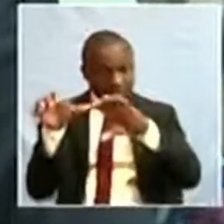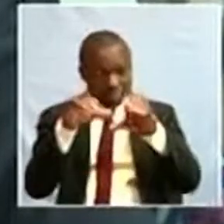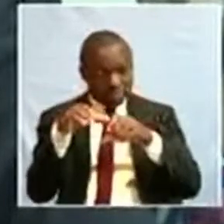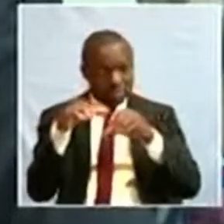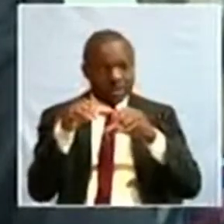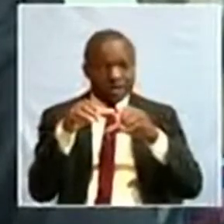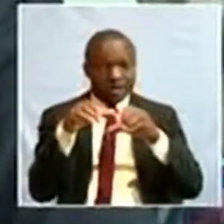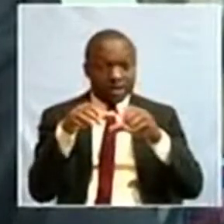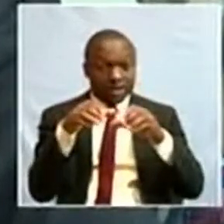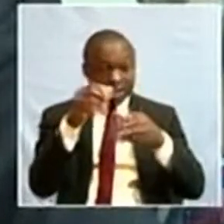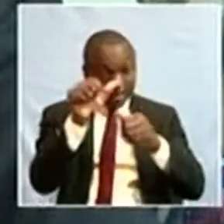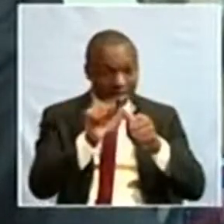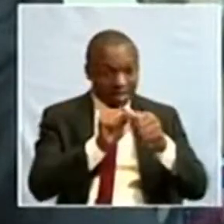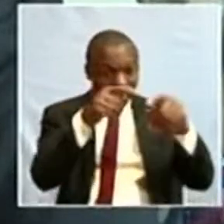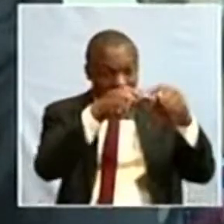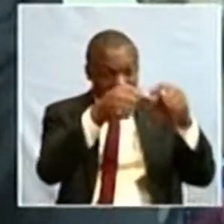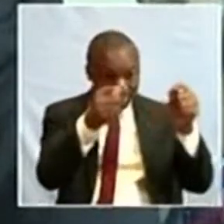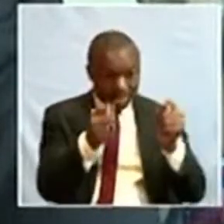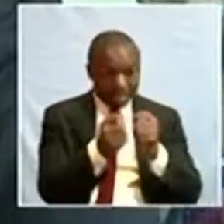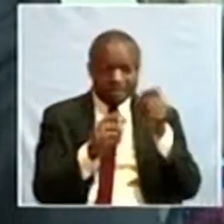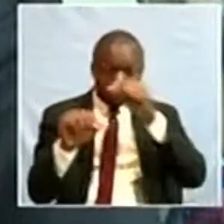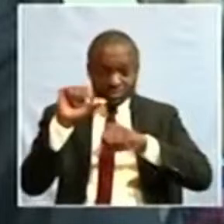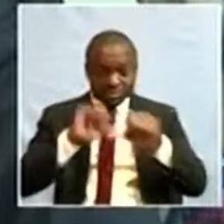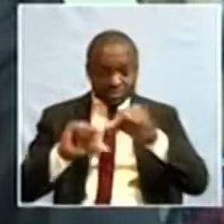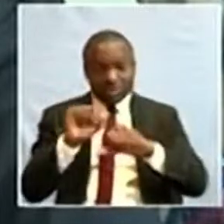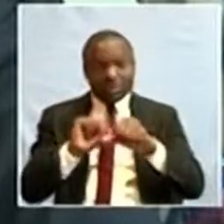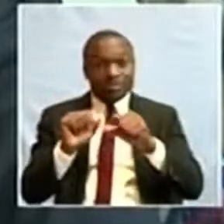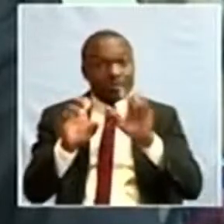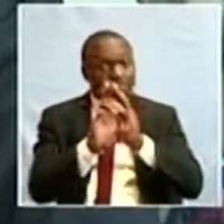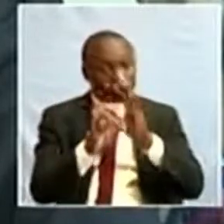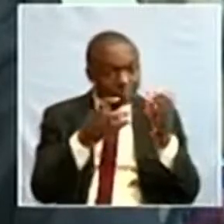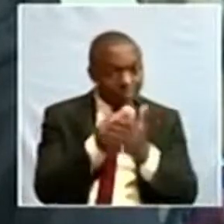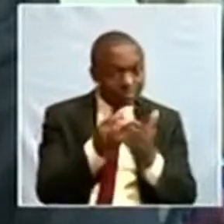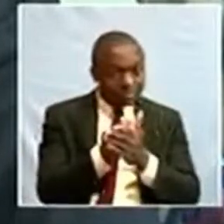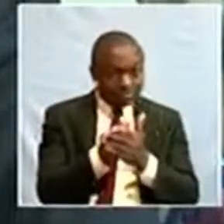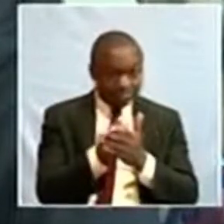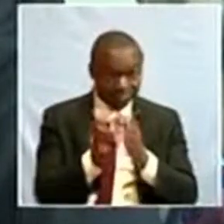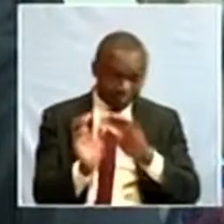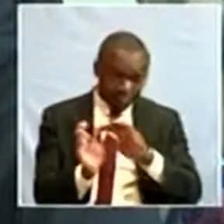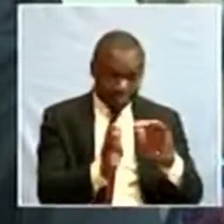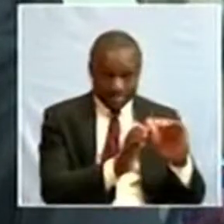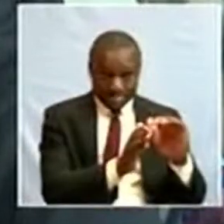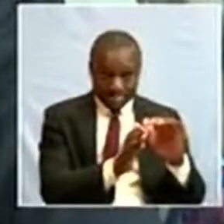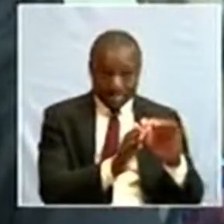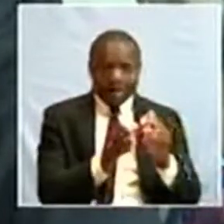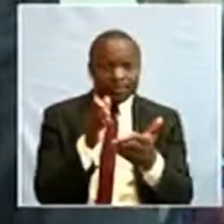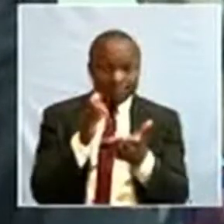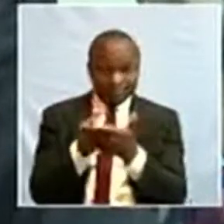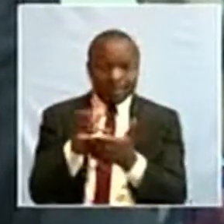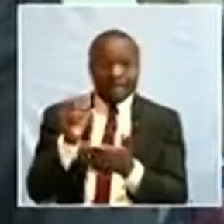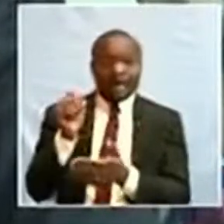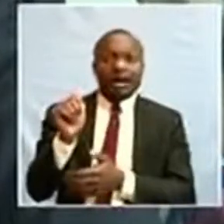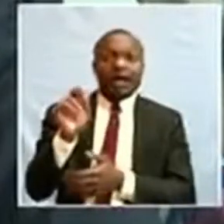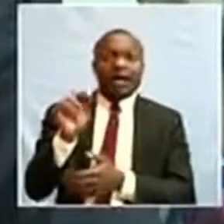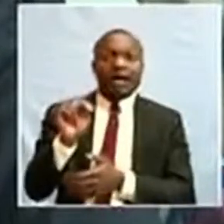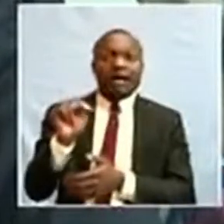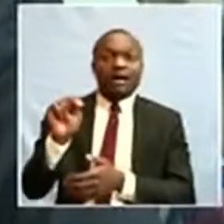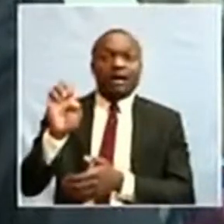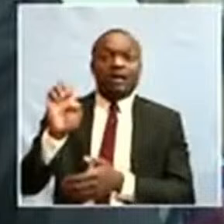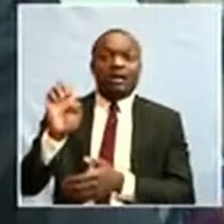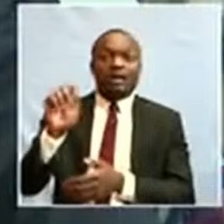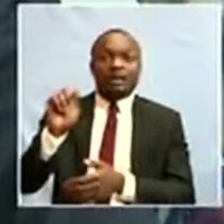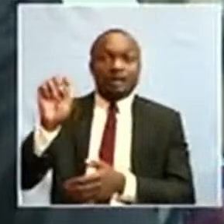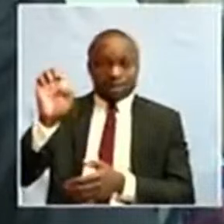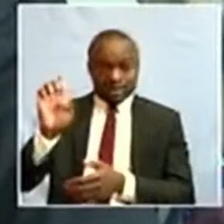performance, compliance. Okay. And then apart from that, like Annette had highlighted in the audit process leading up to